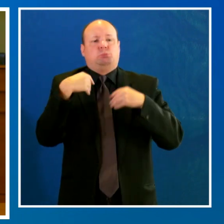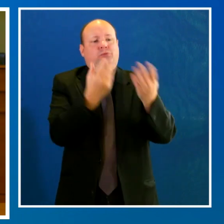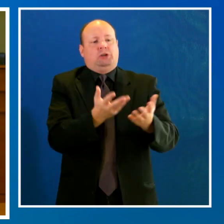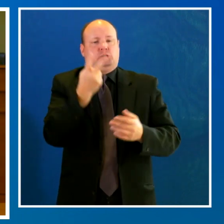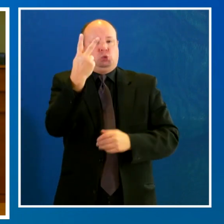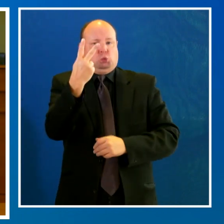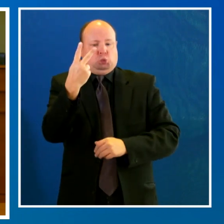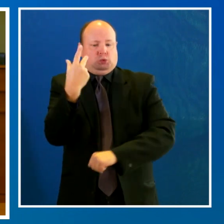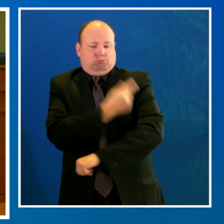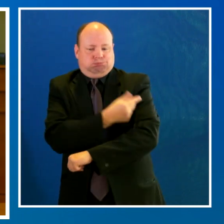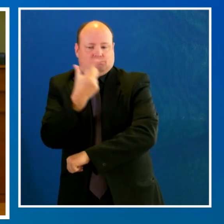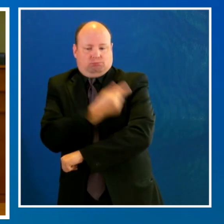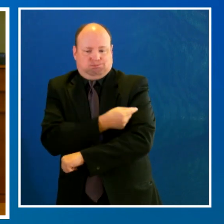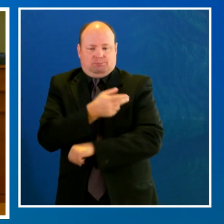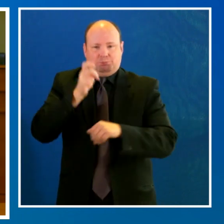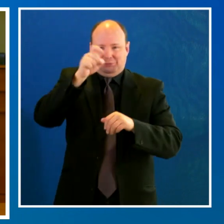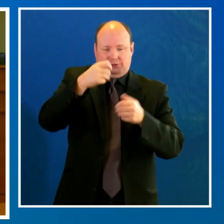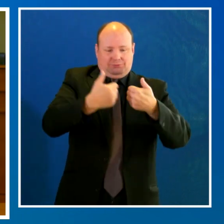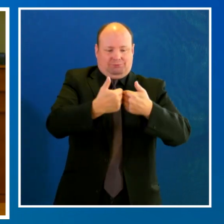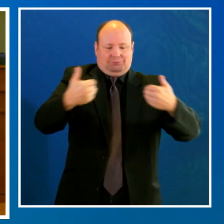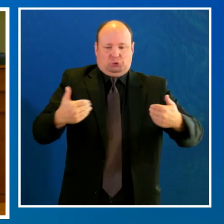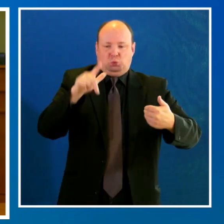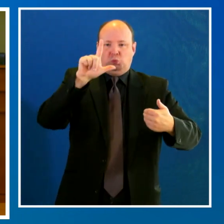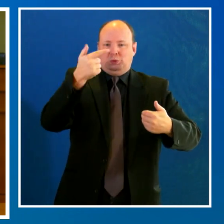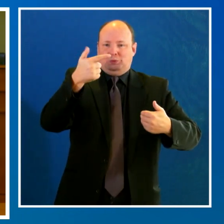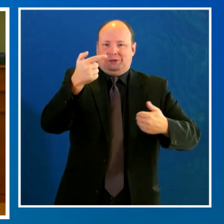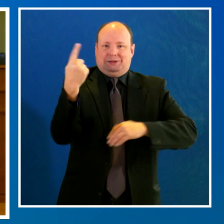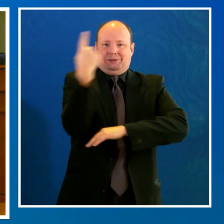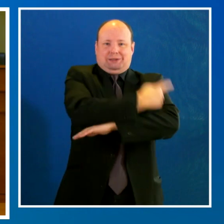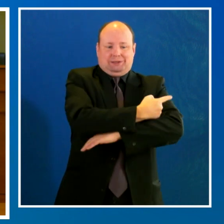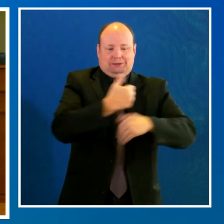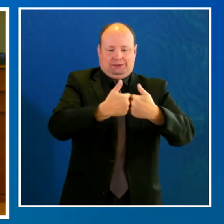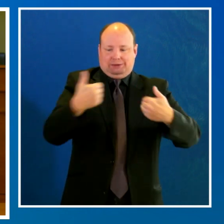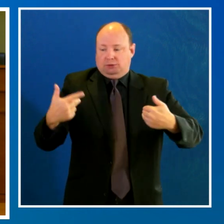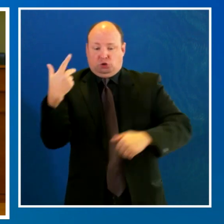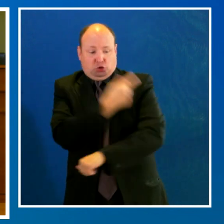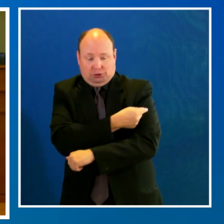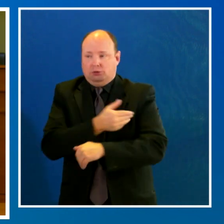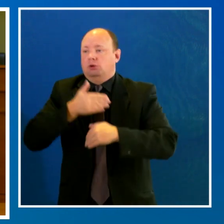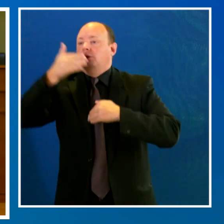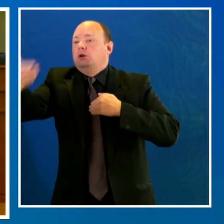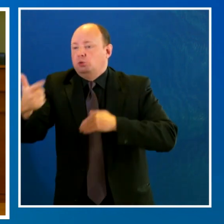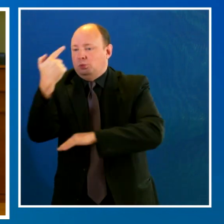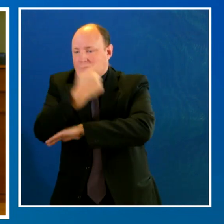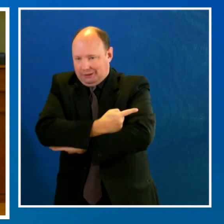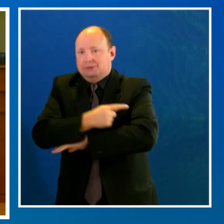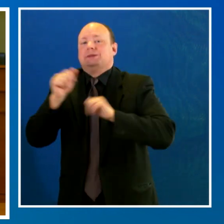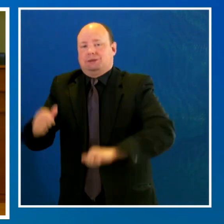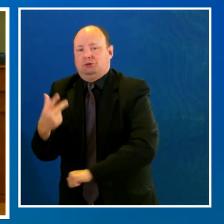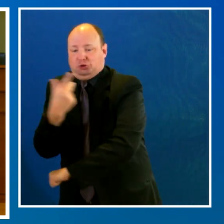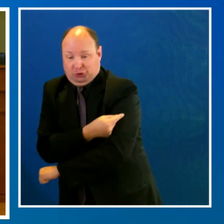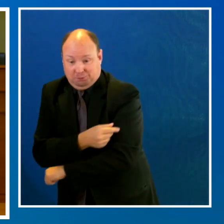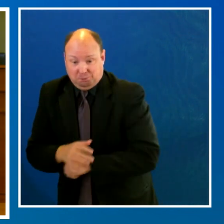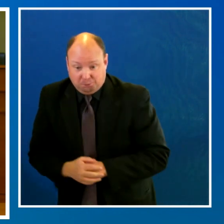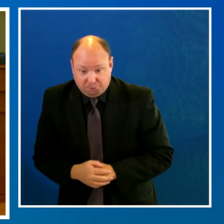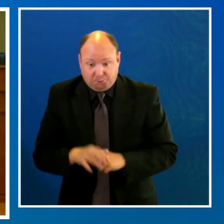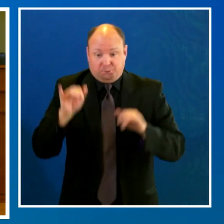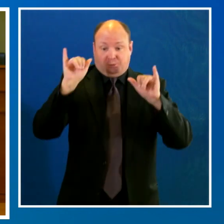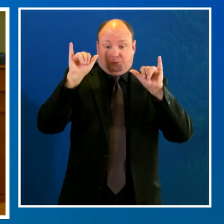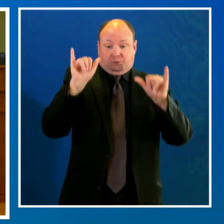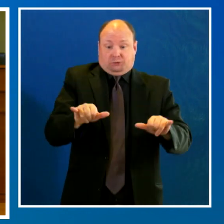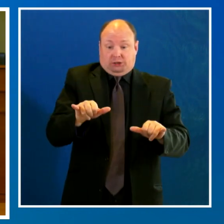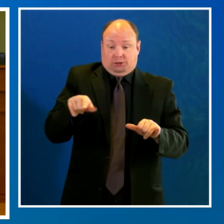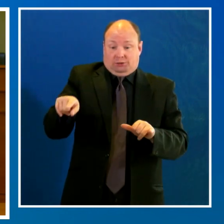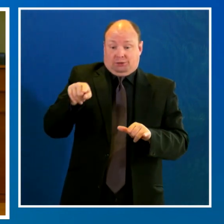means children vaccinated in early November are now eligible for their second dose.